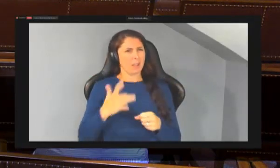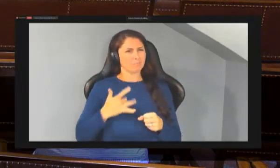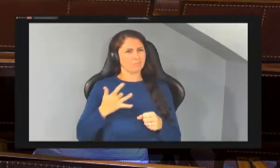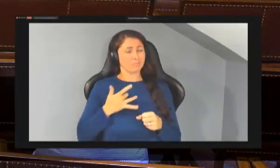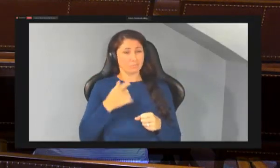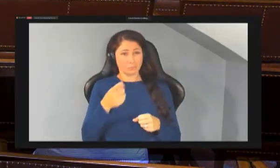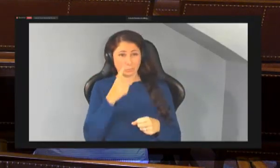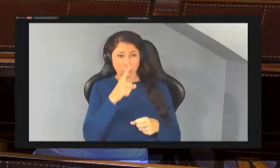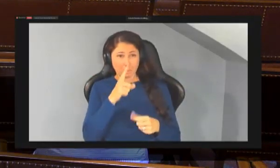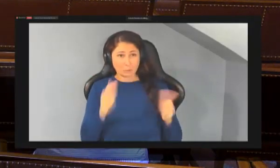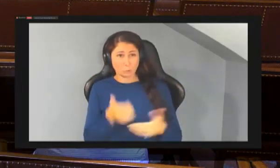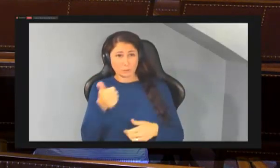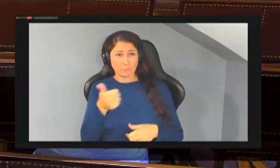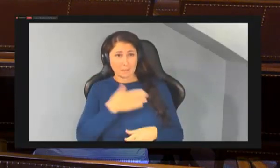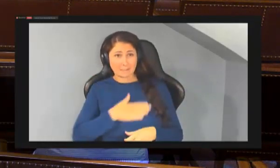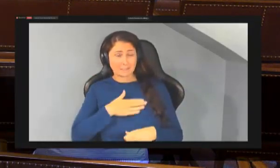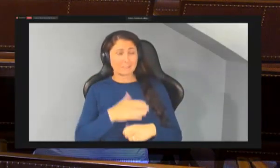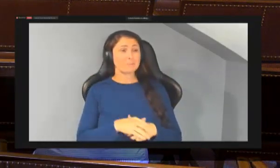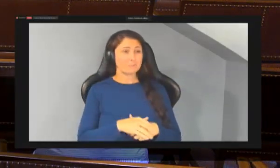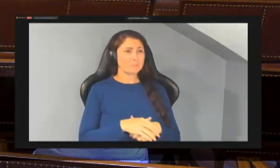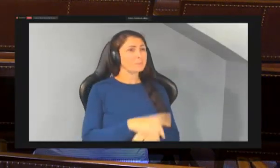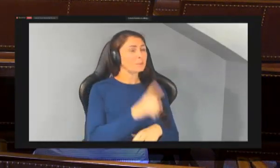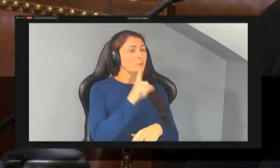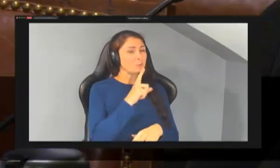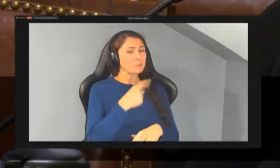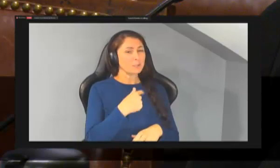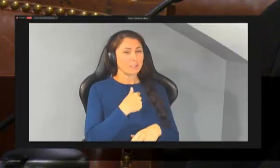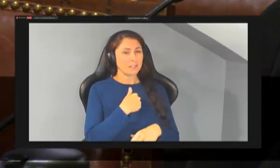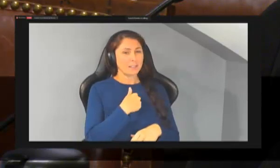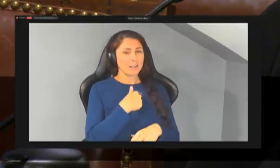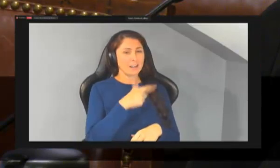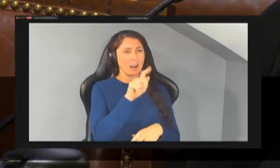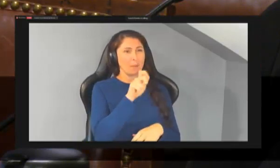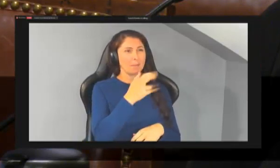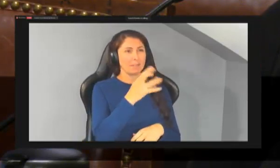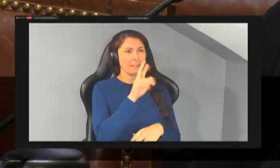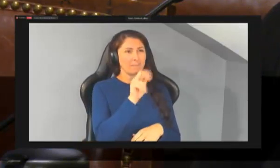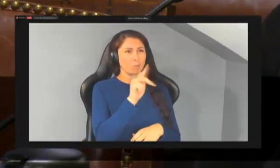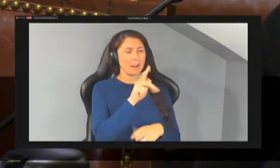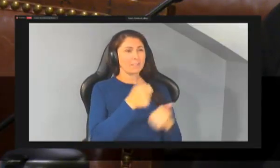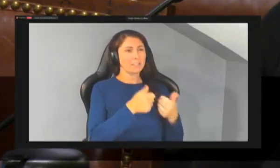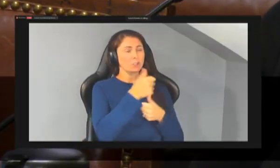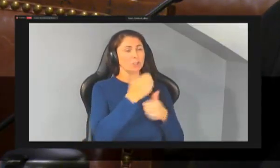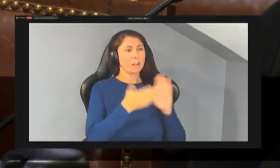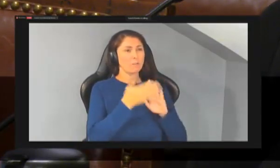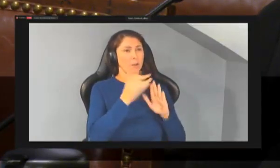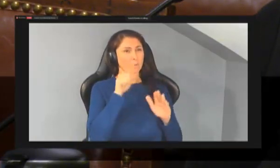introduce yourself, please. Sure. I'm Ms. Frank. I'm the Chief Operating and Administrative Officer for the city.